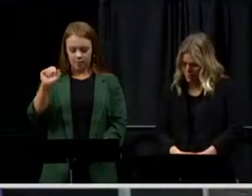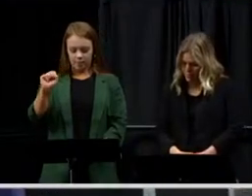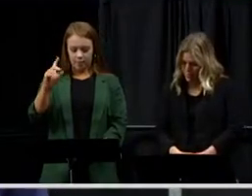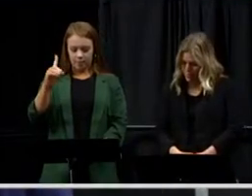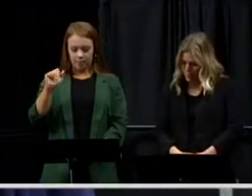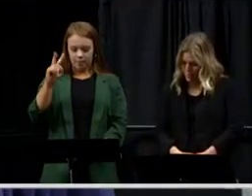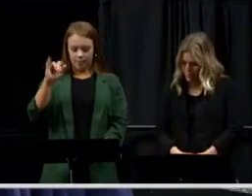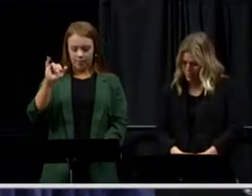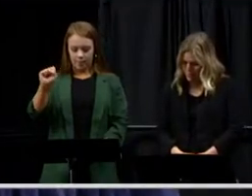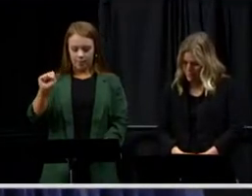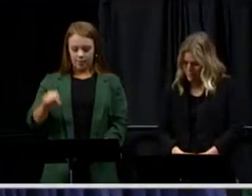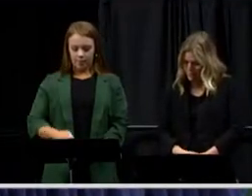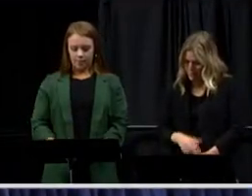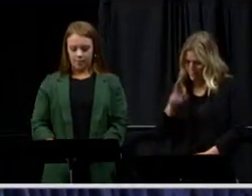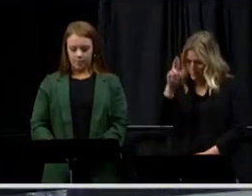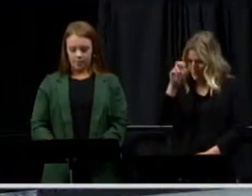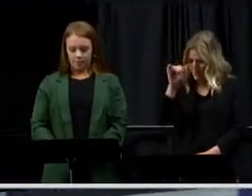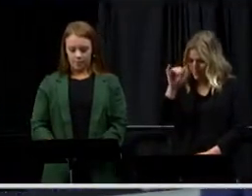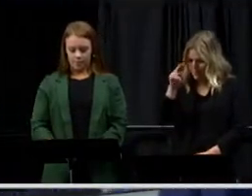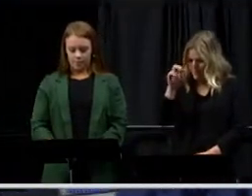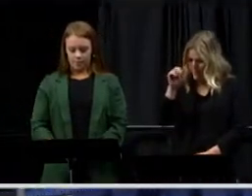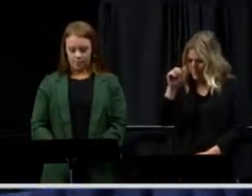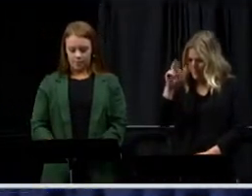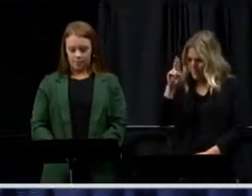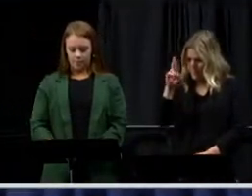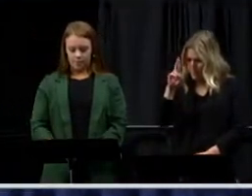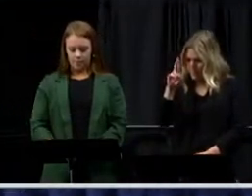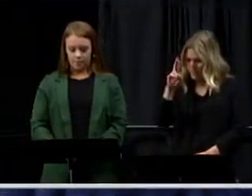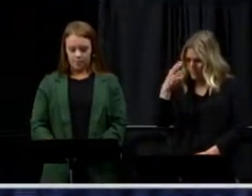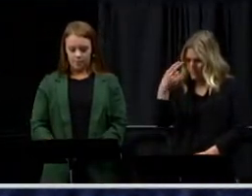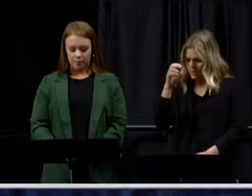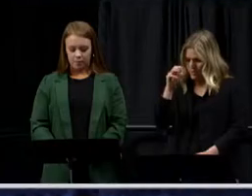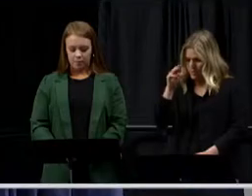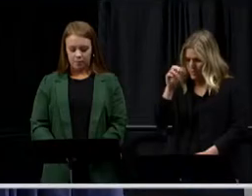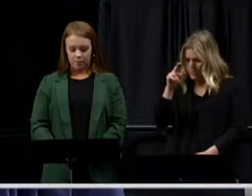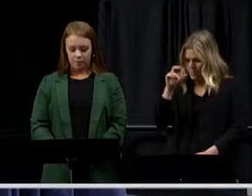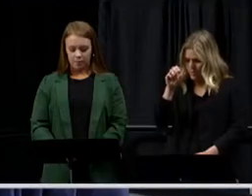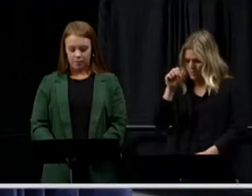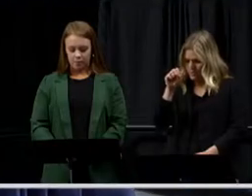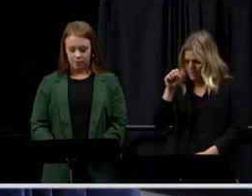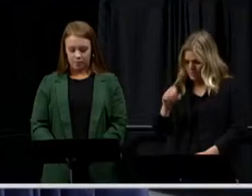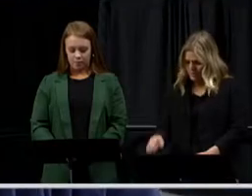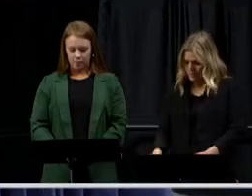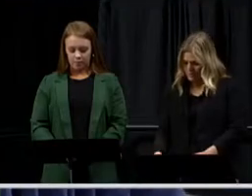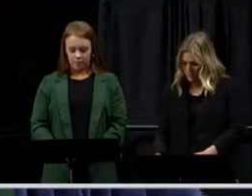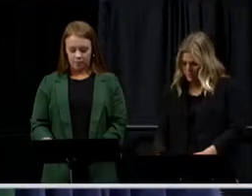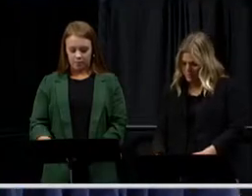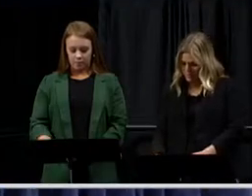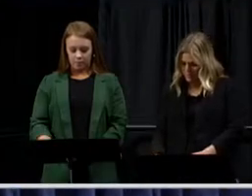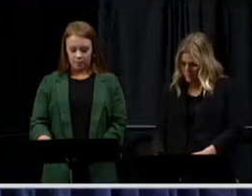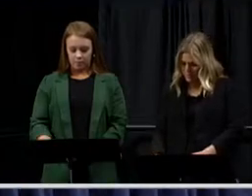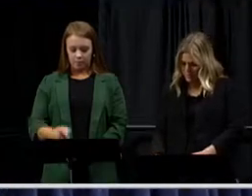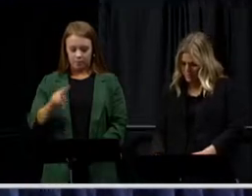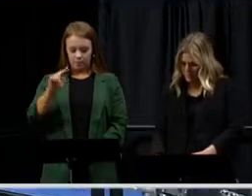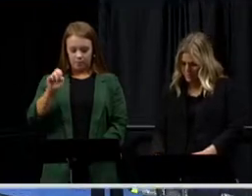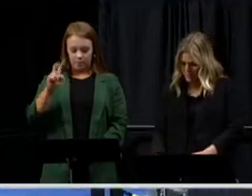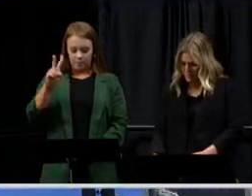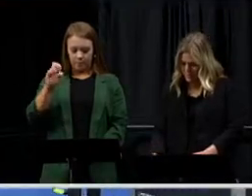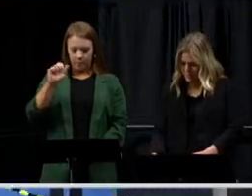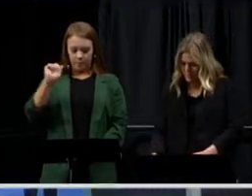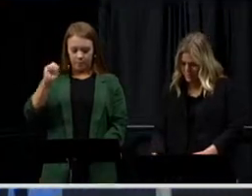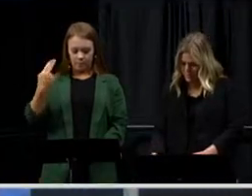Davis. Reina Ruth Martinez Jimenez. Nevea Tiara